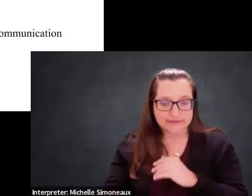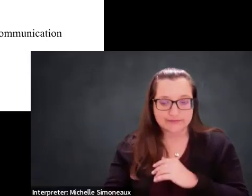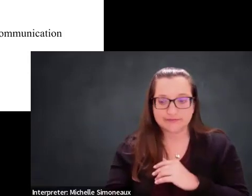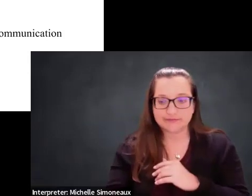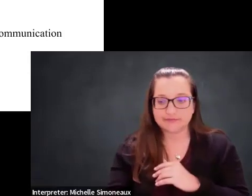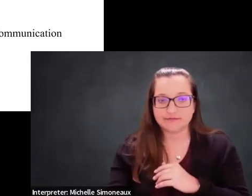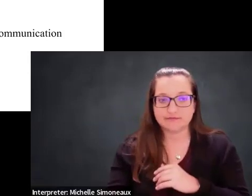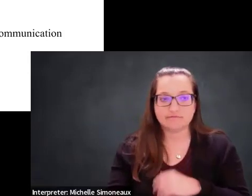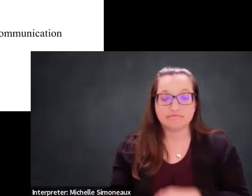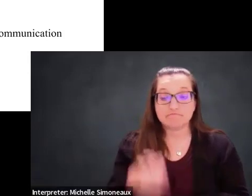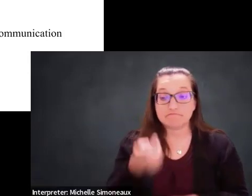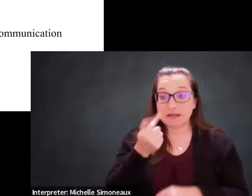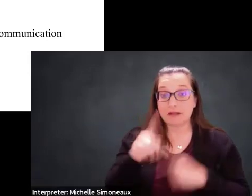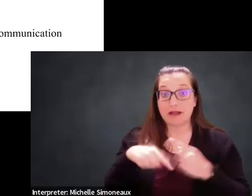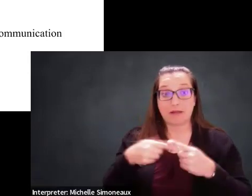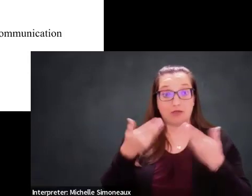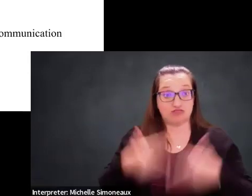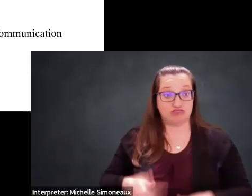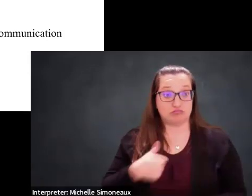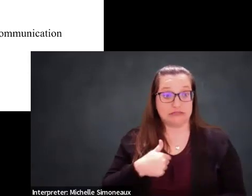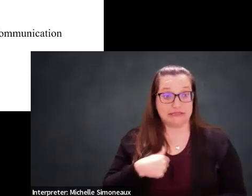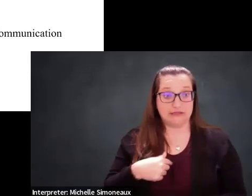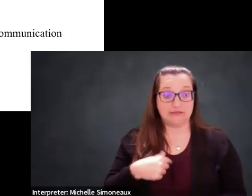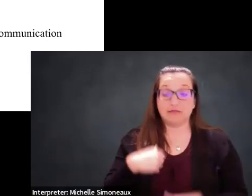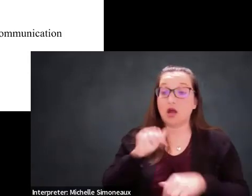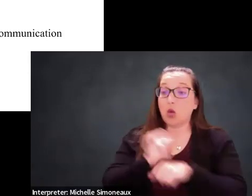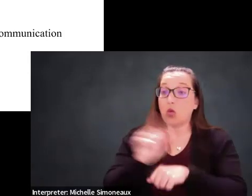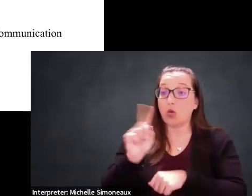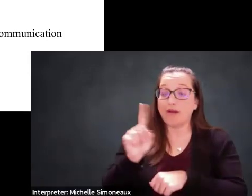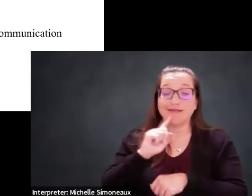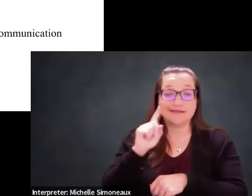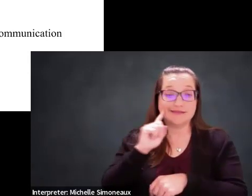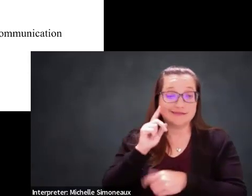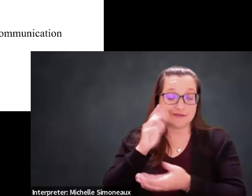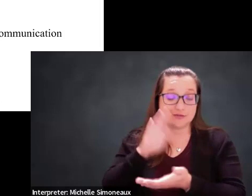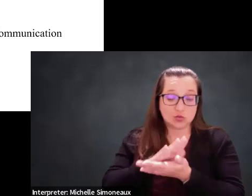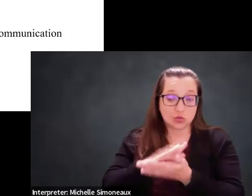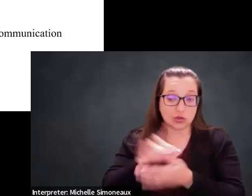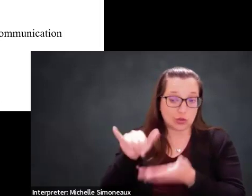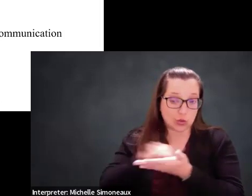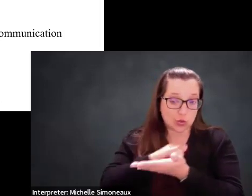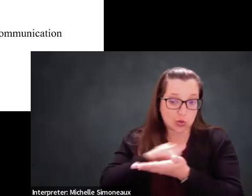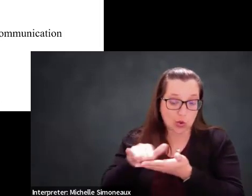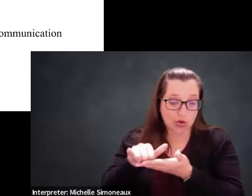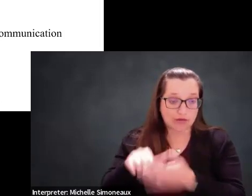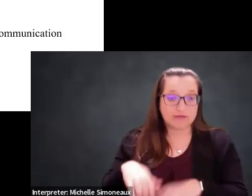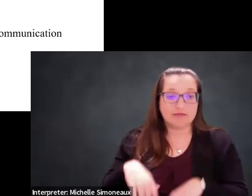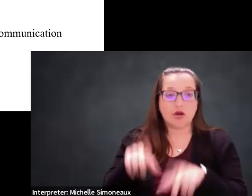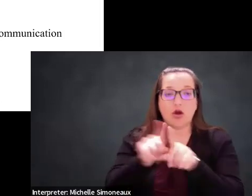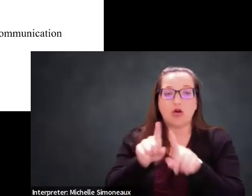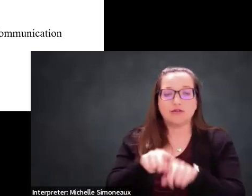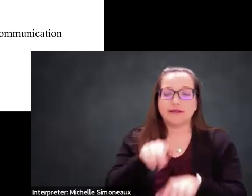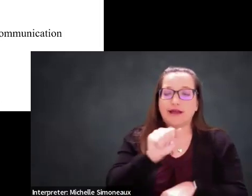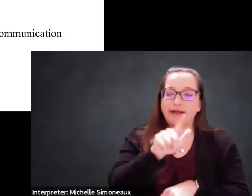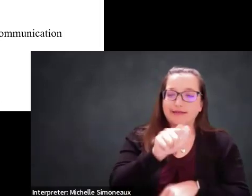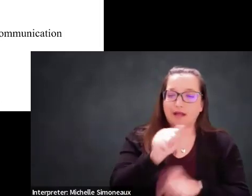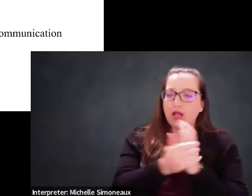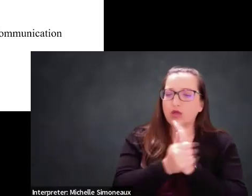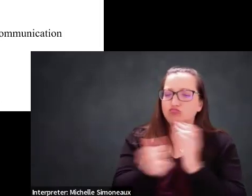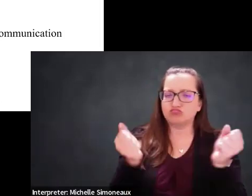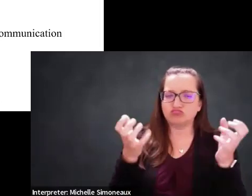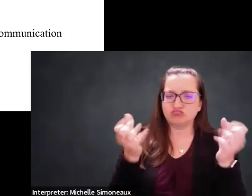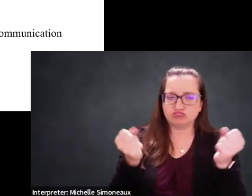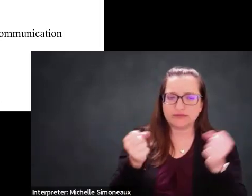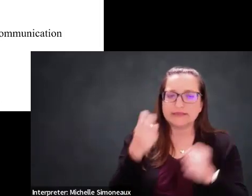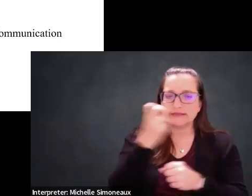So a little bit about me. I currently work at a deaf school in New York. I'm also an ASL fluent speech language pathologist in New Jersey